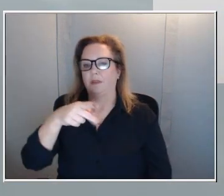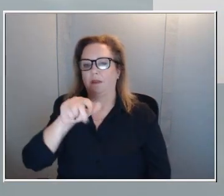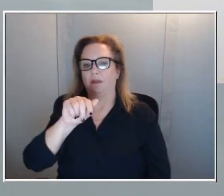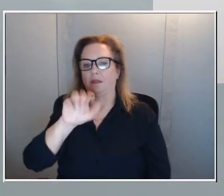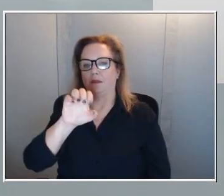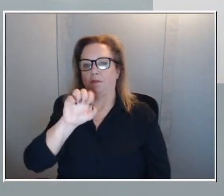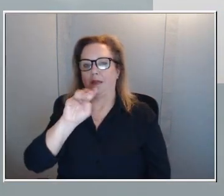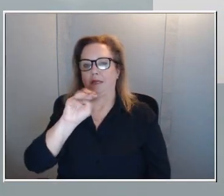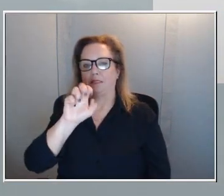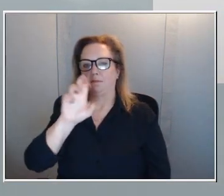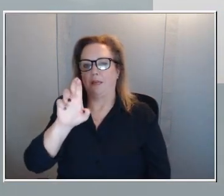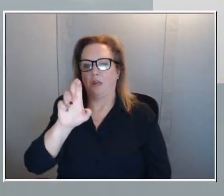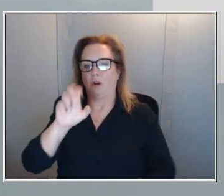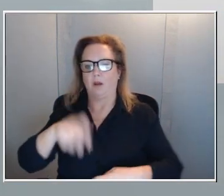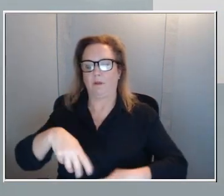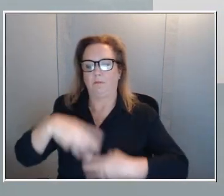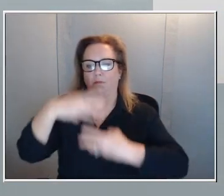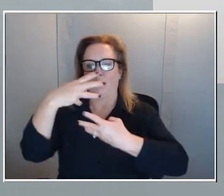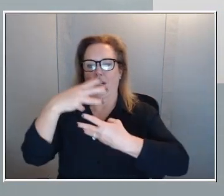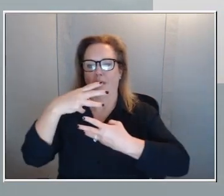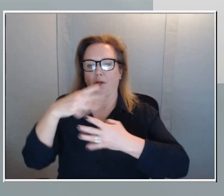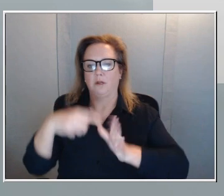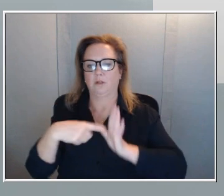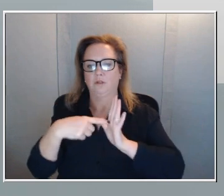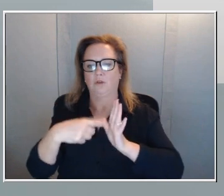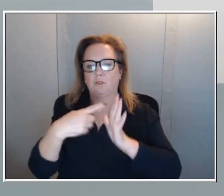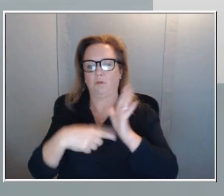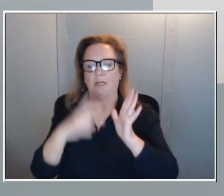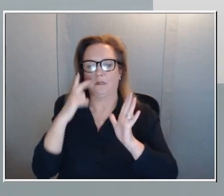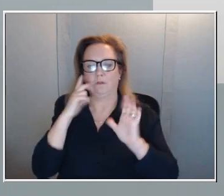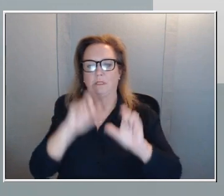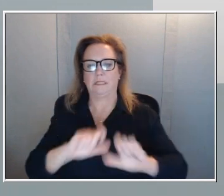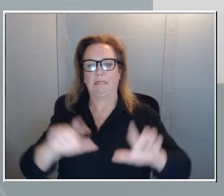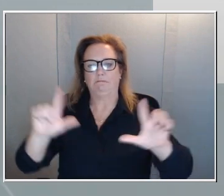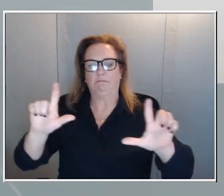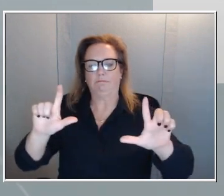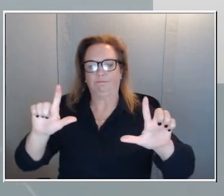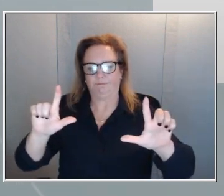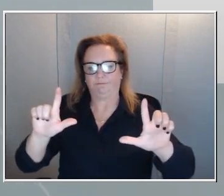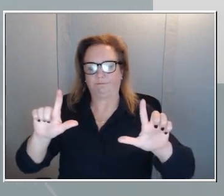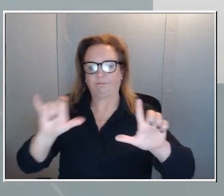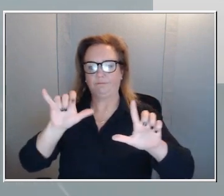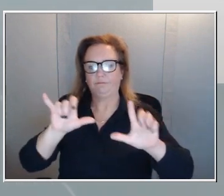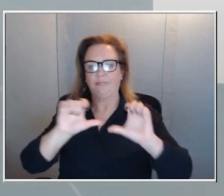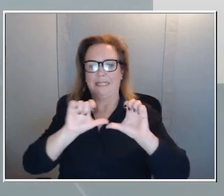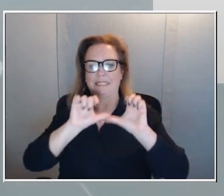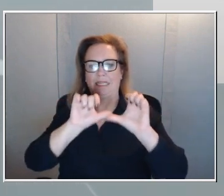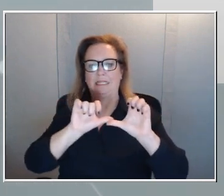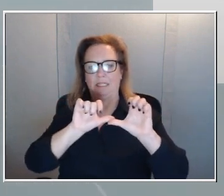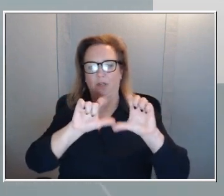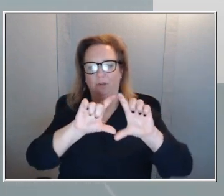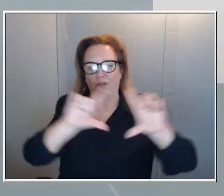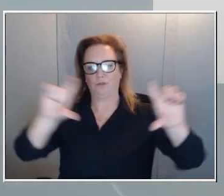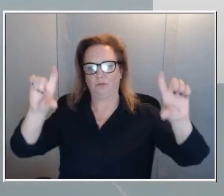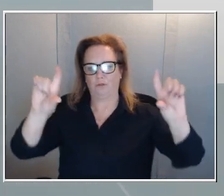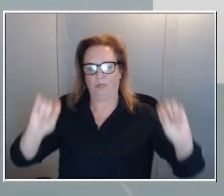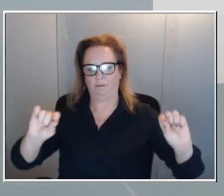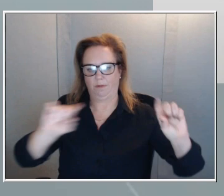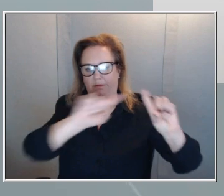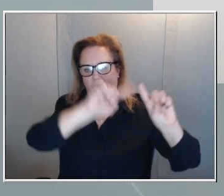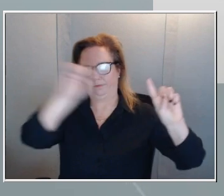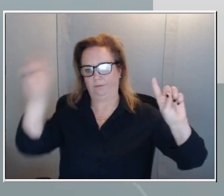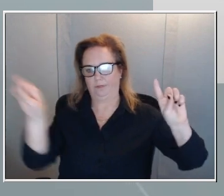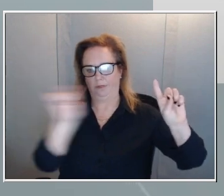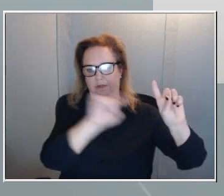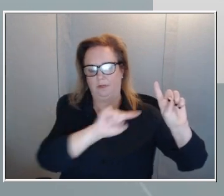cardiac arrest. I'm going to pull this up and just show us what we're seeing here. Yep. So this is a continuous strip from the top to the bottom. So it starts